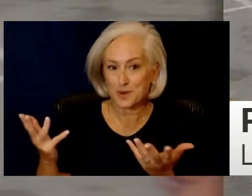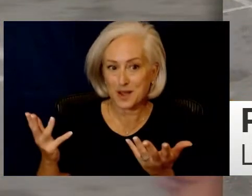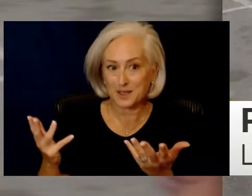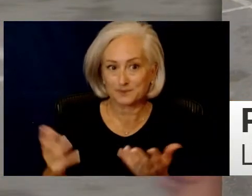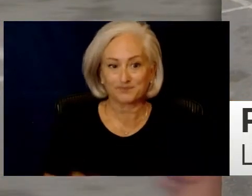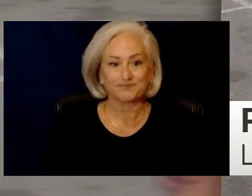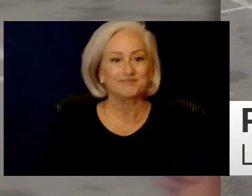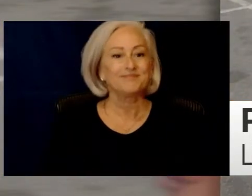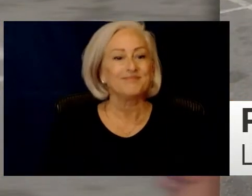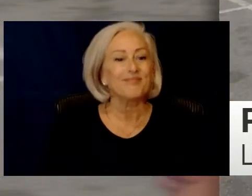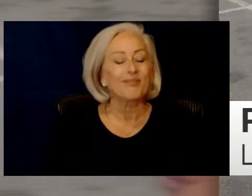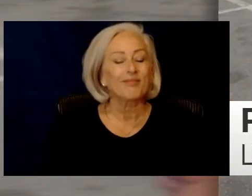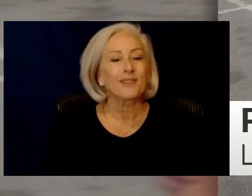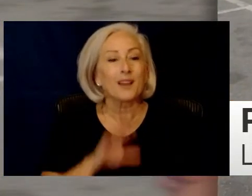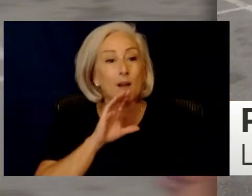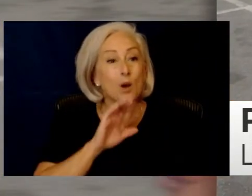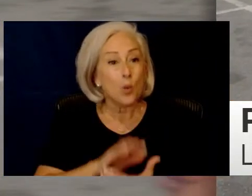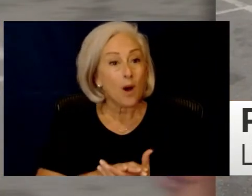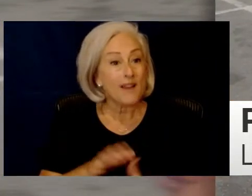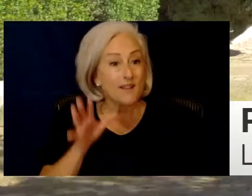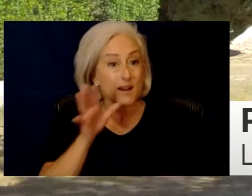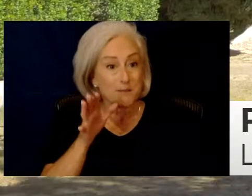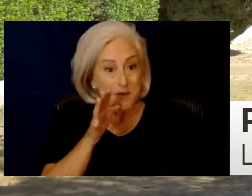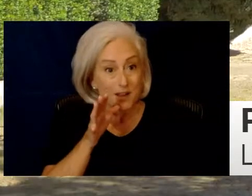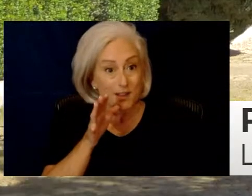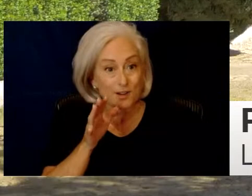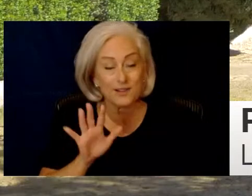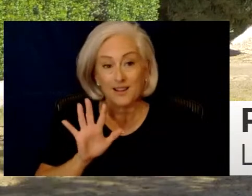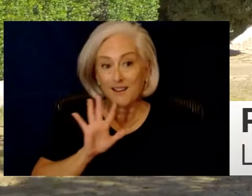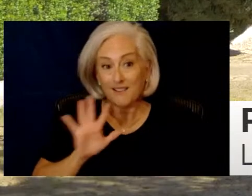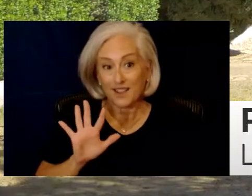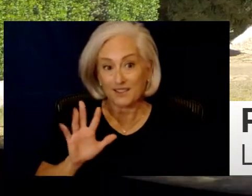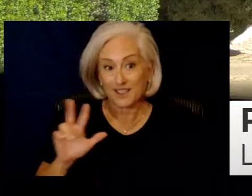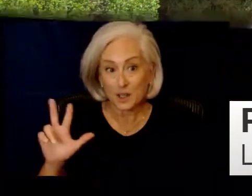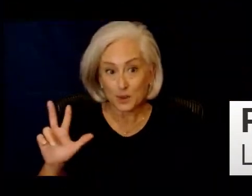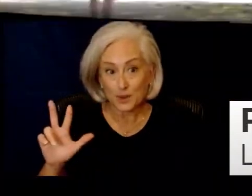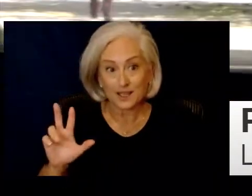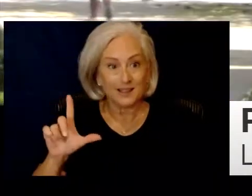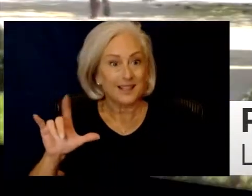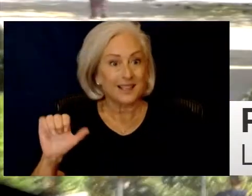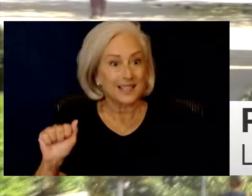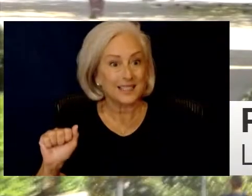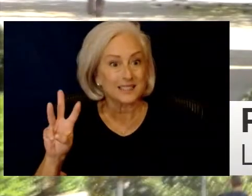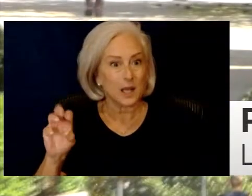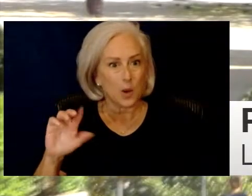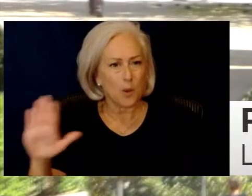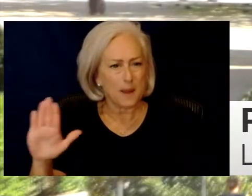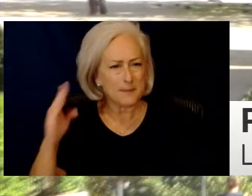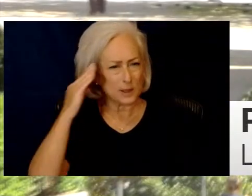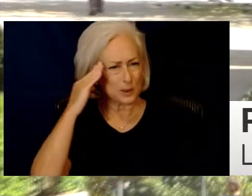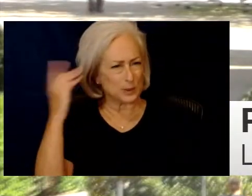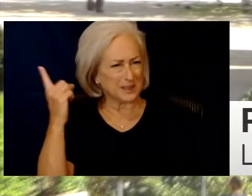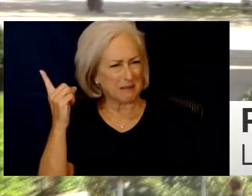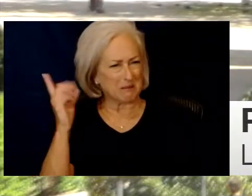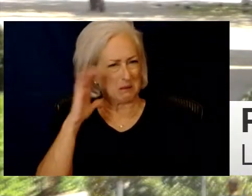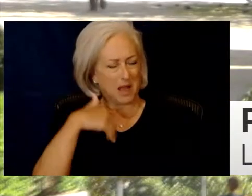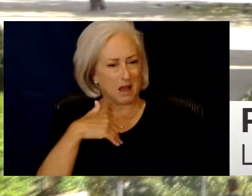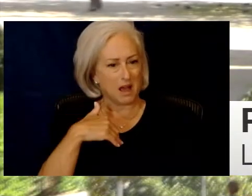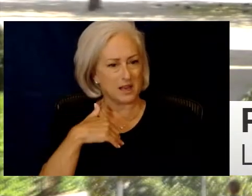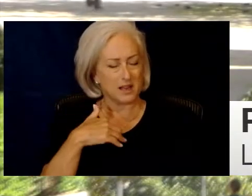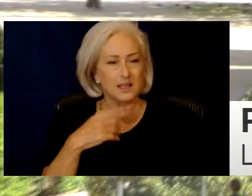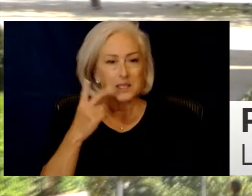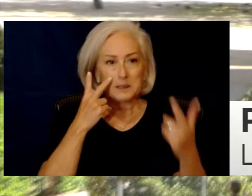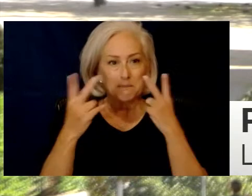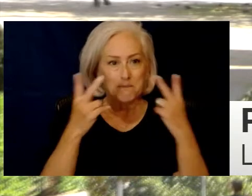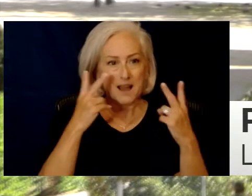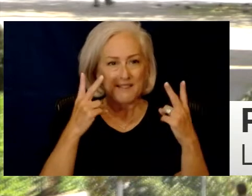53-year-old wife and mother Lisa Webb knew something wasn't right. My vision was more like an octagon. I was looking at objects,